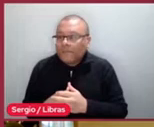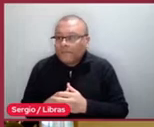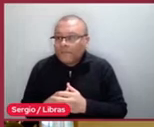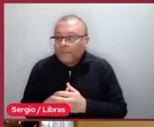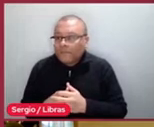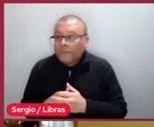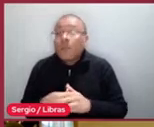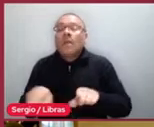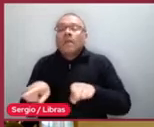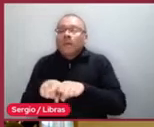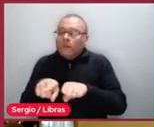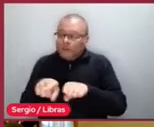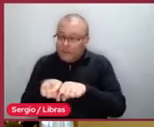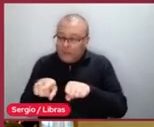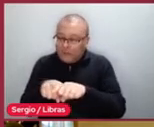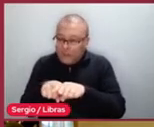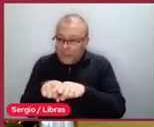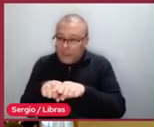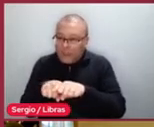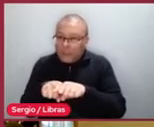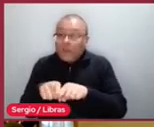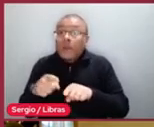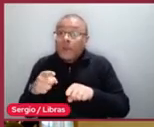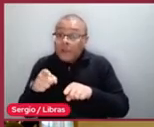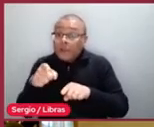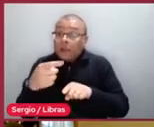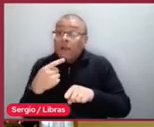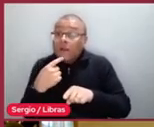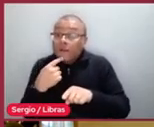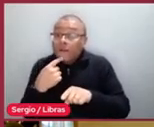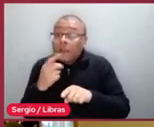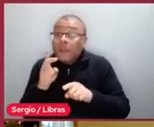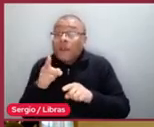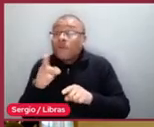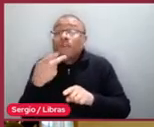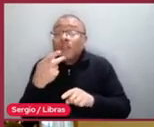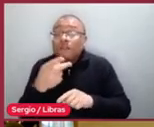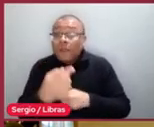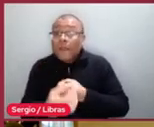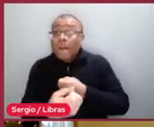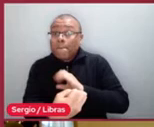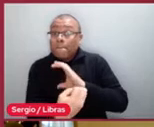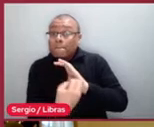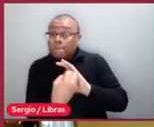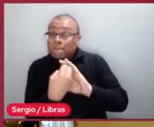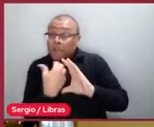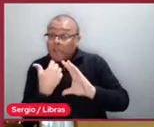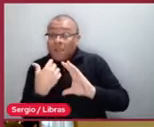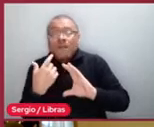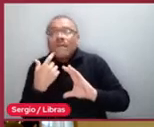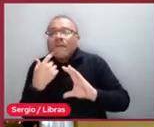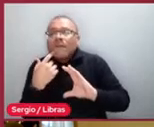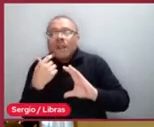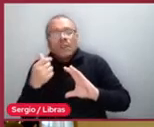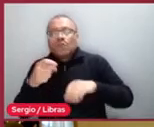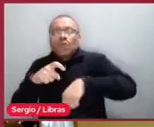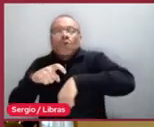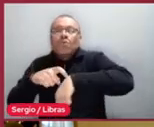it can't convert, it will not blow up an exception. It will simply say, okay, so Mary-dat is not a time.